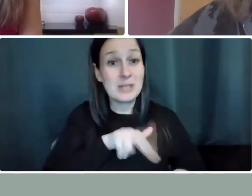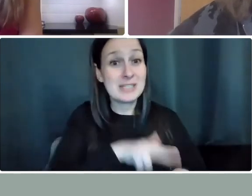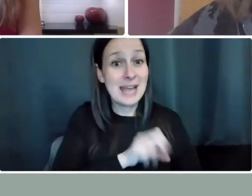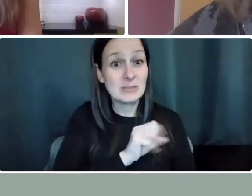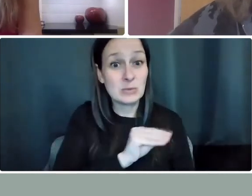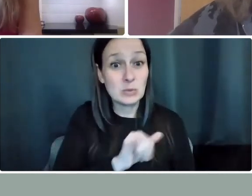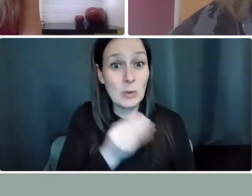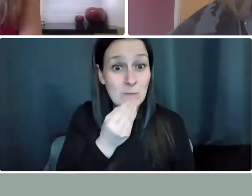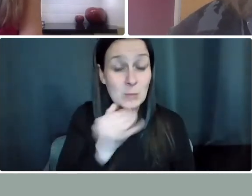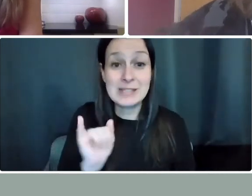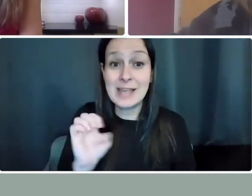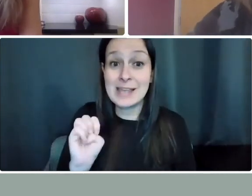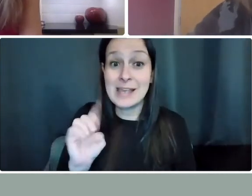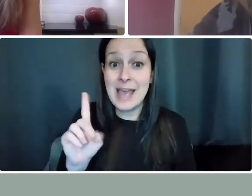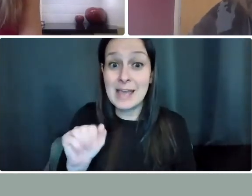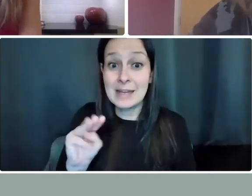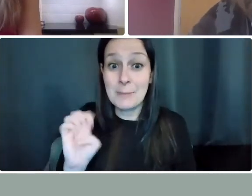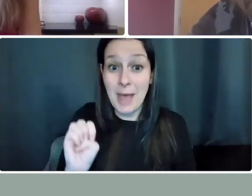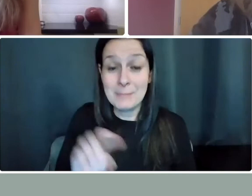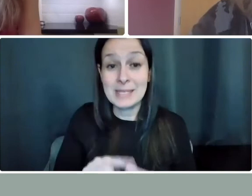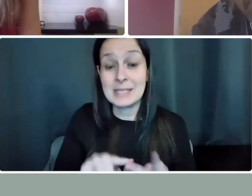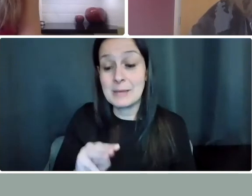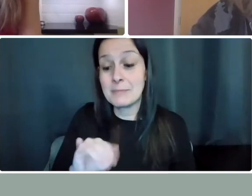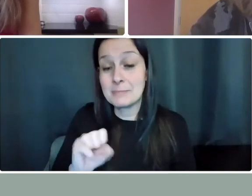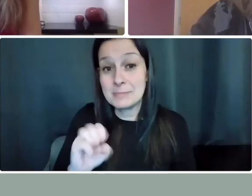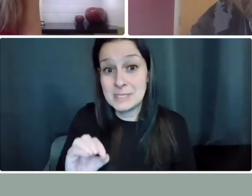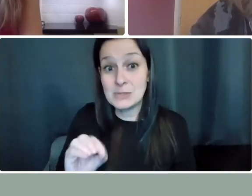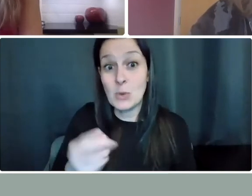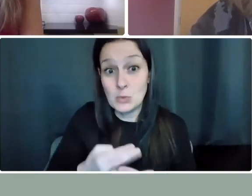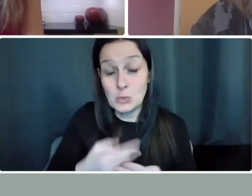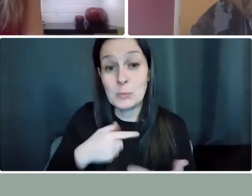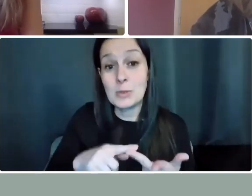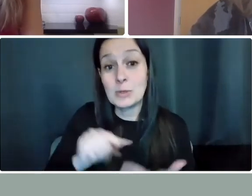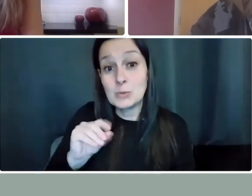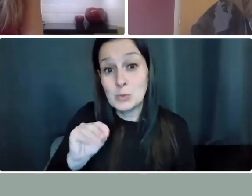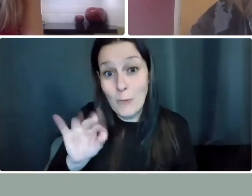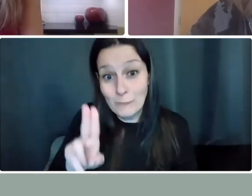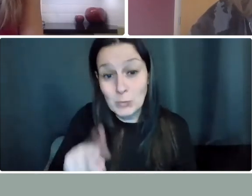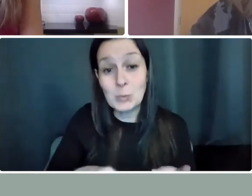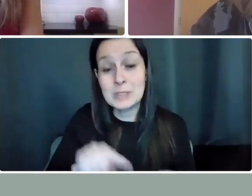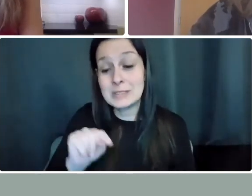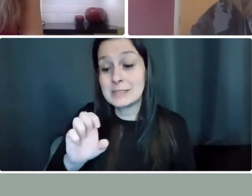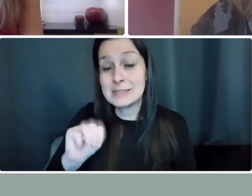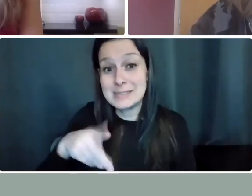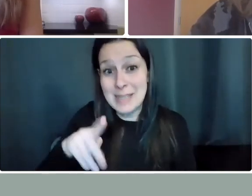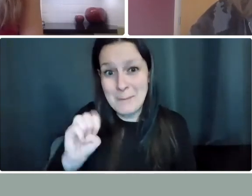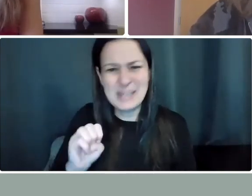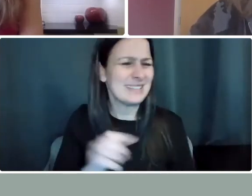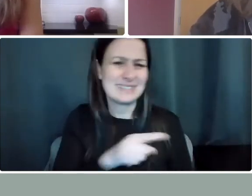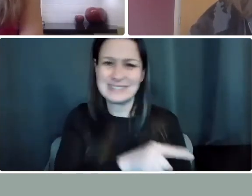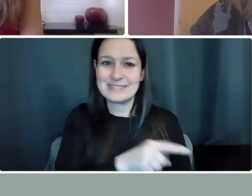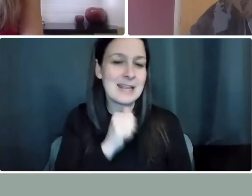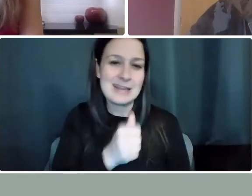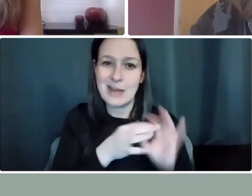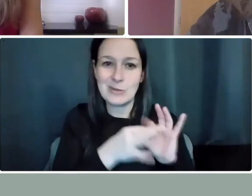meaning like edamame, miso soup, tofu, tempeh, those are not associated